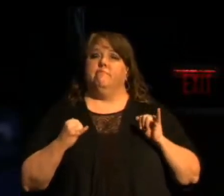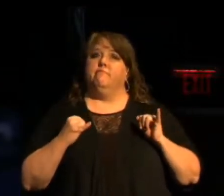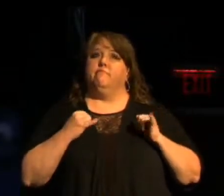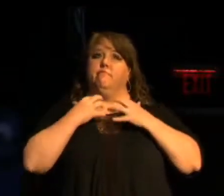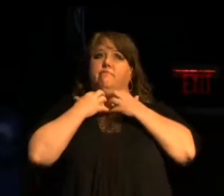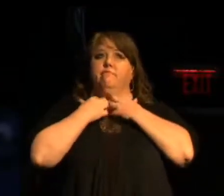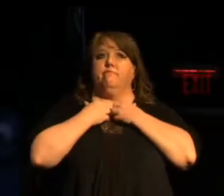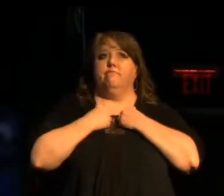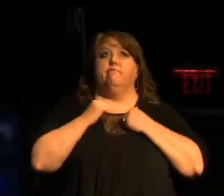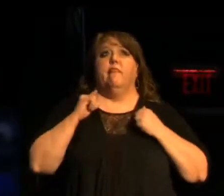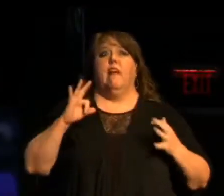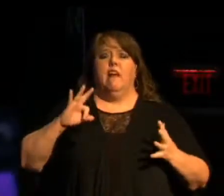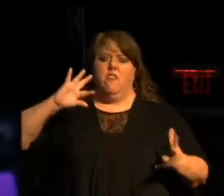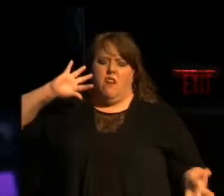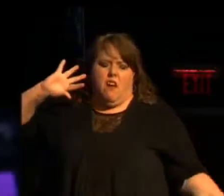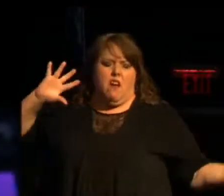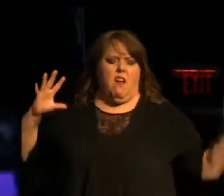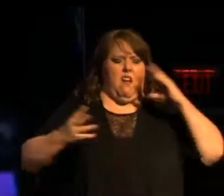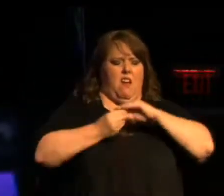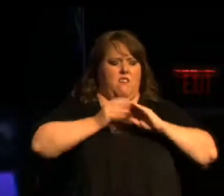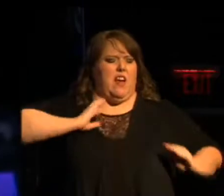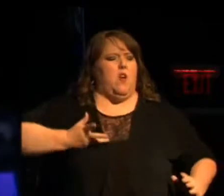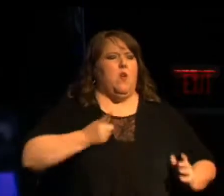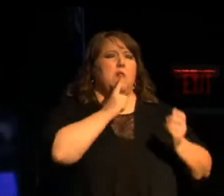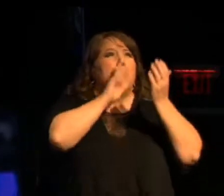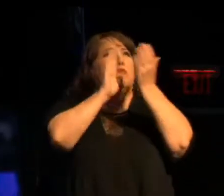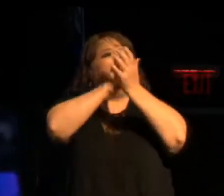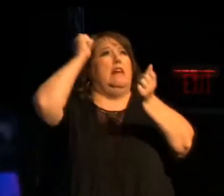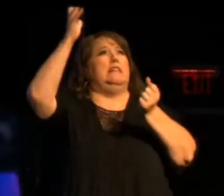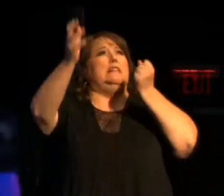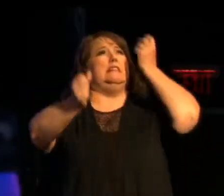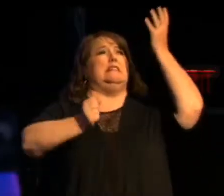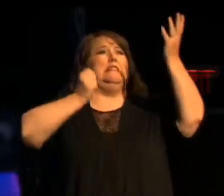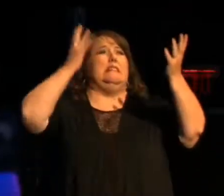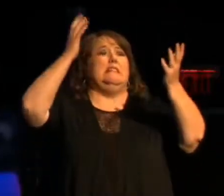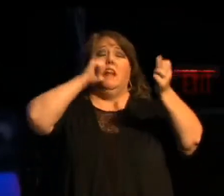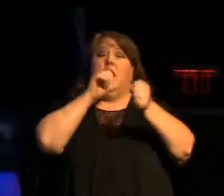If the sum of all our praises still falls